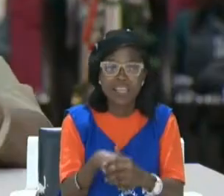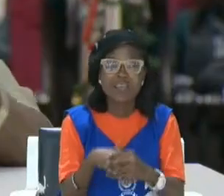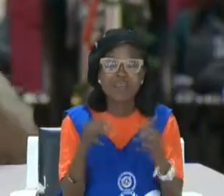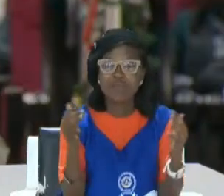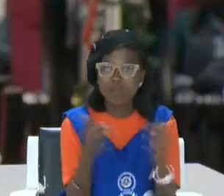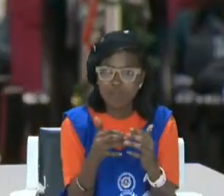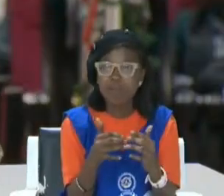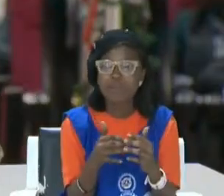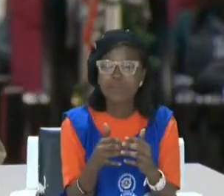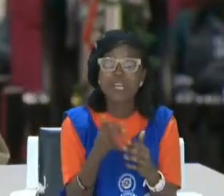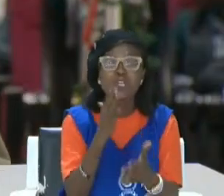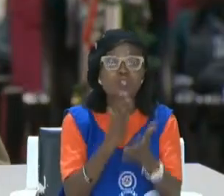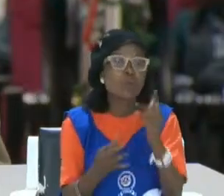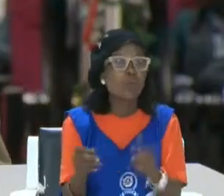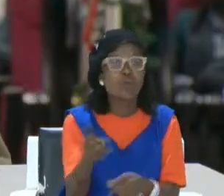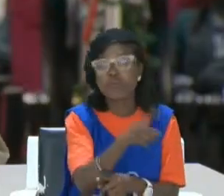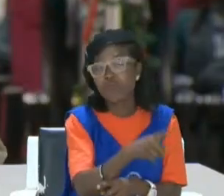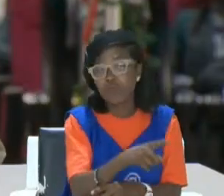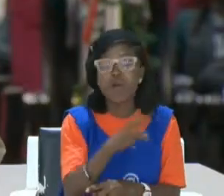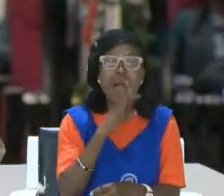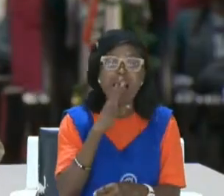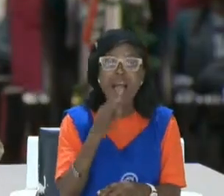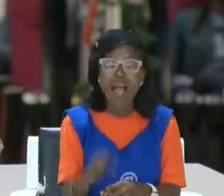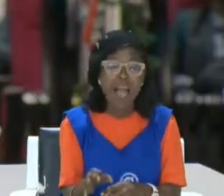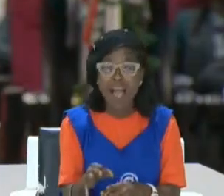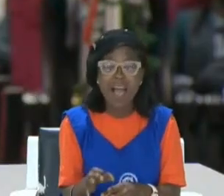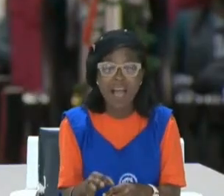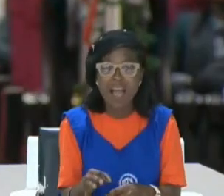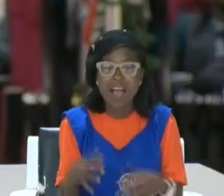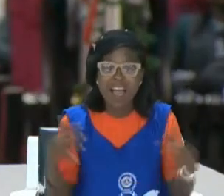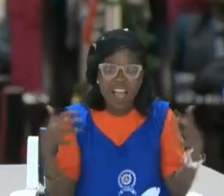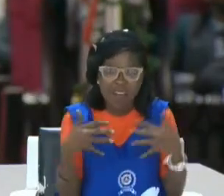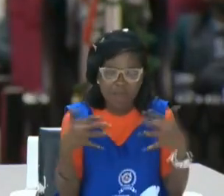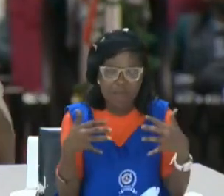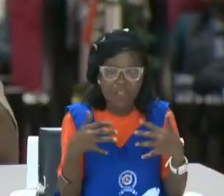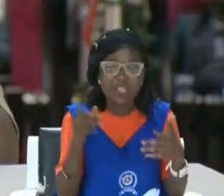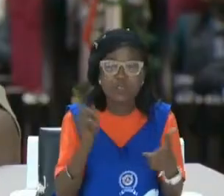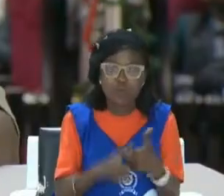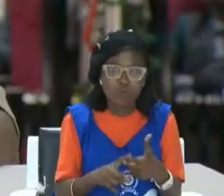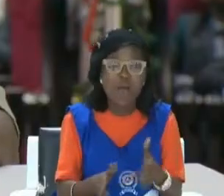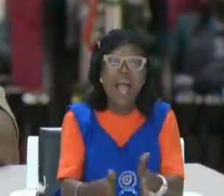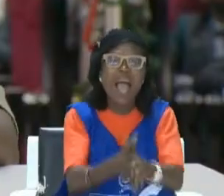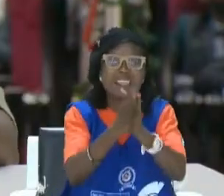You know, some of us are even afraid to ask for big things from God.